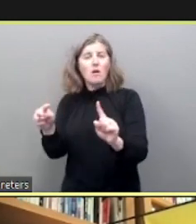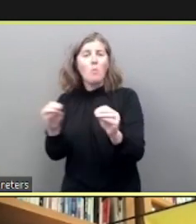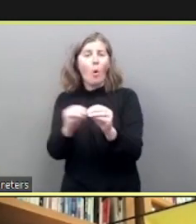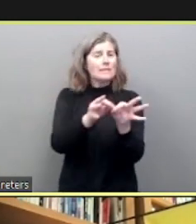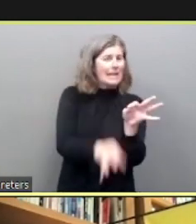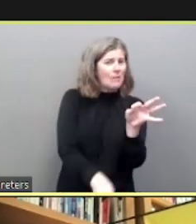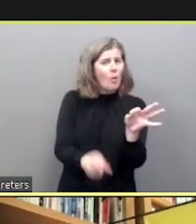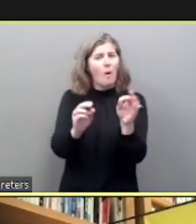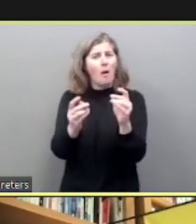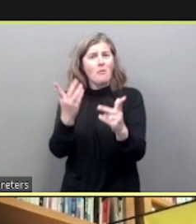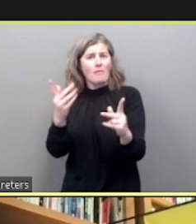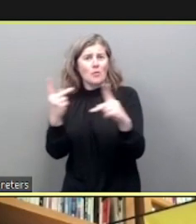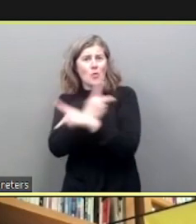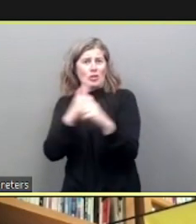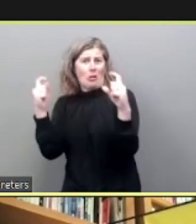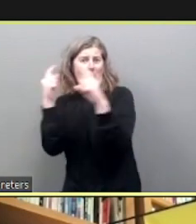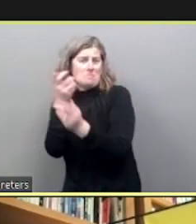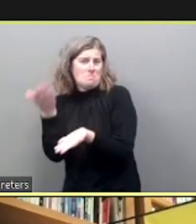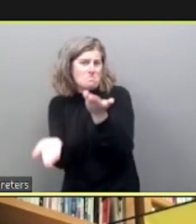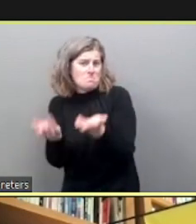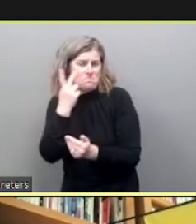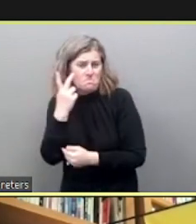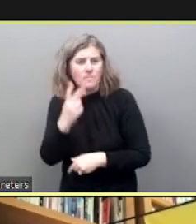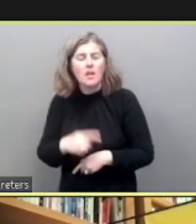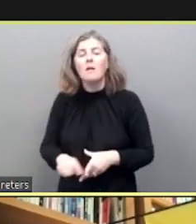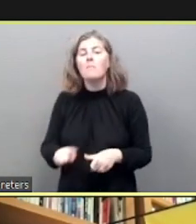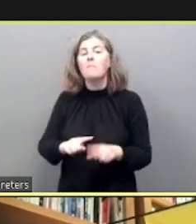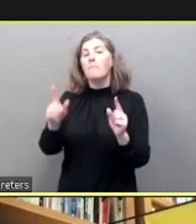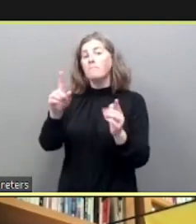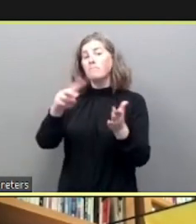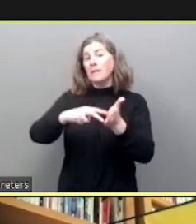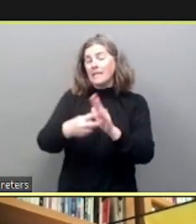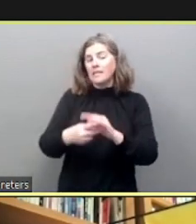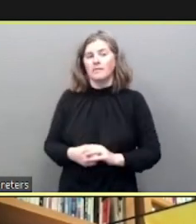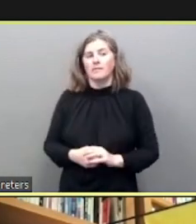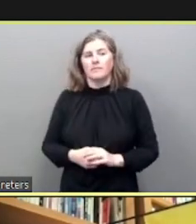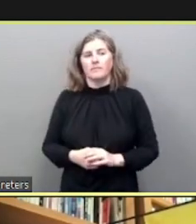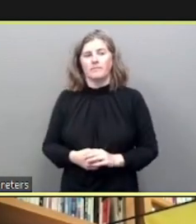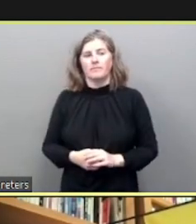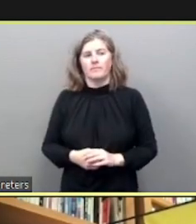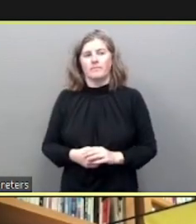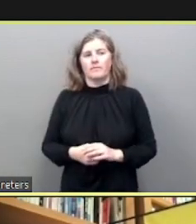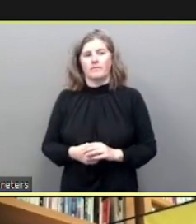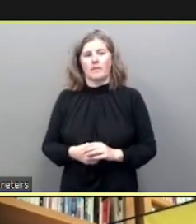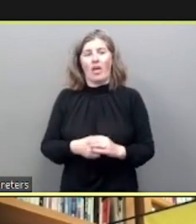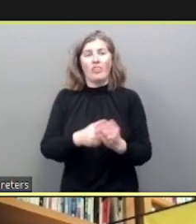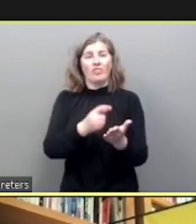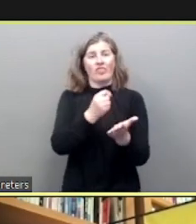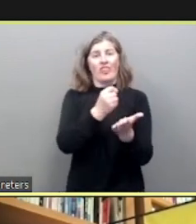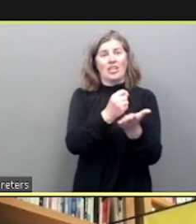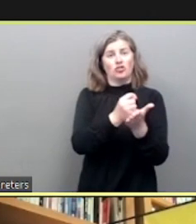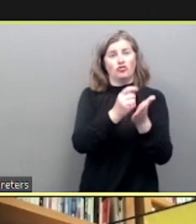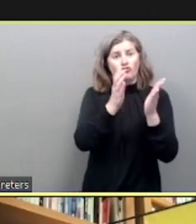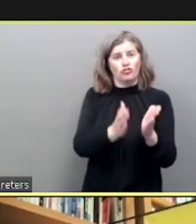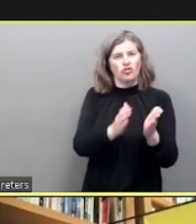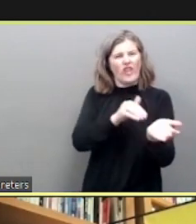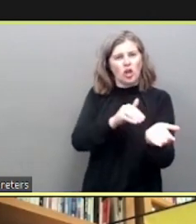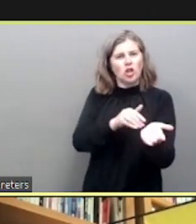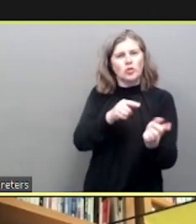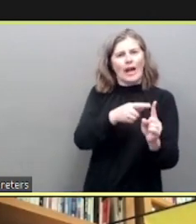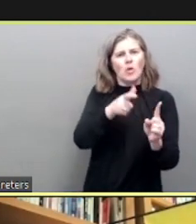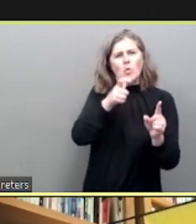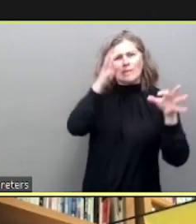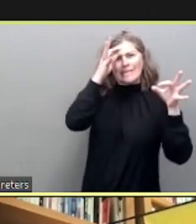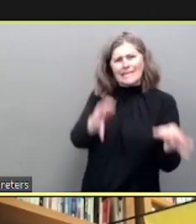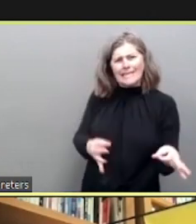or perhaps even more complex. But we're saying that the treating provider is the one that decides if